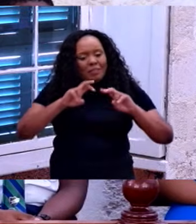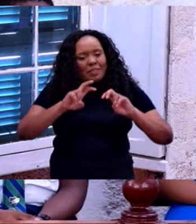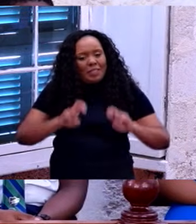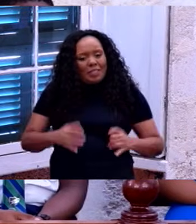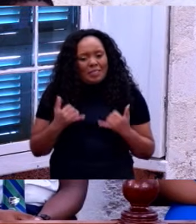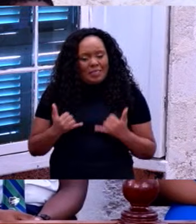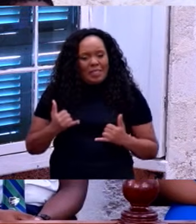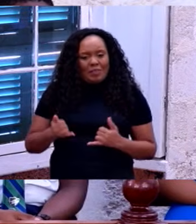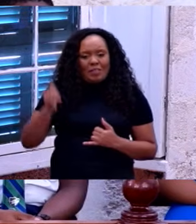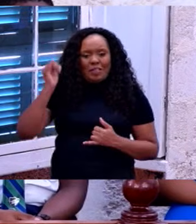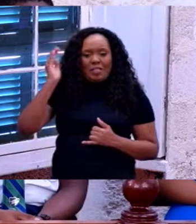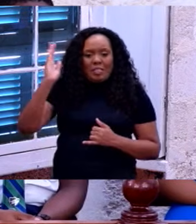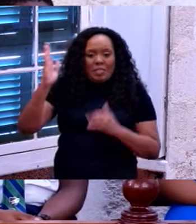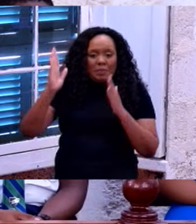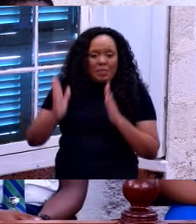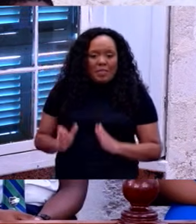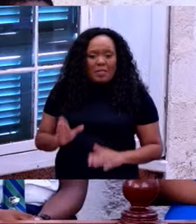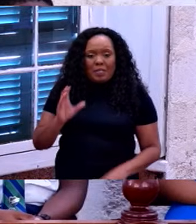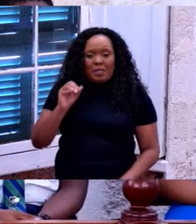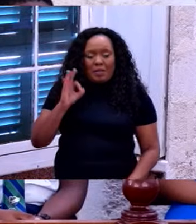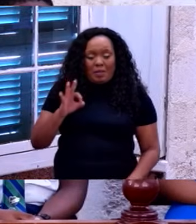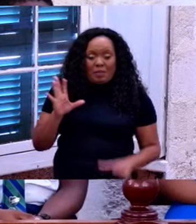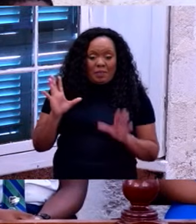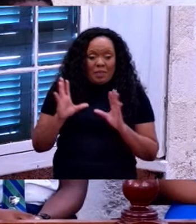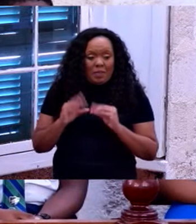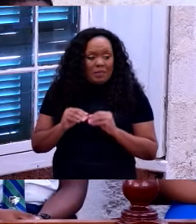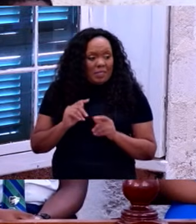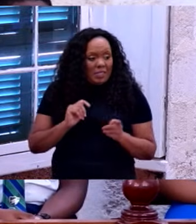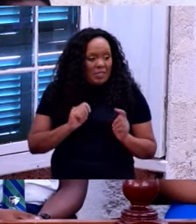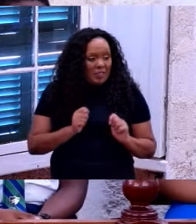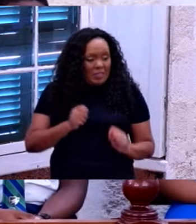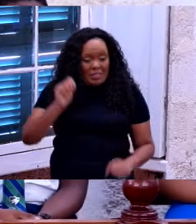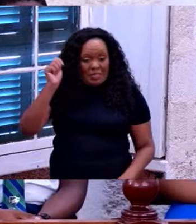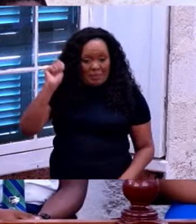as it currently is constituted.